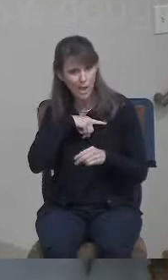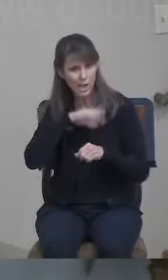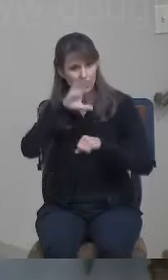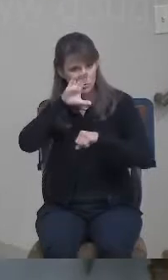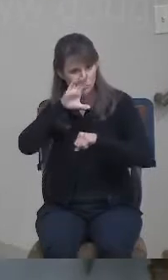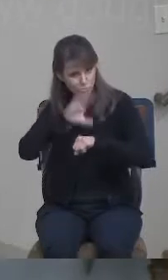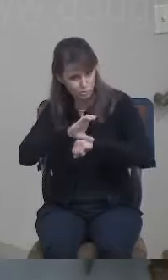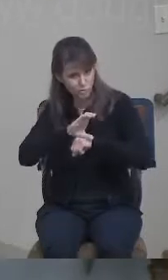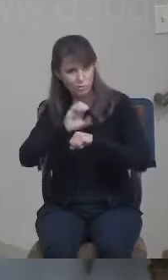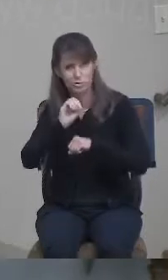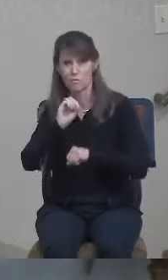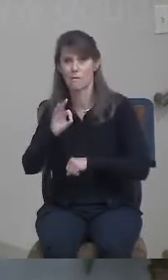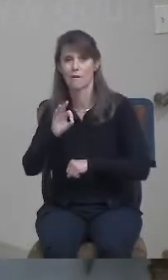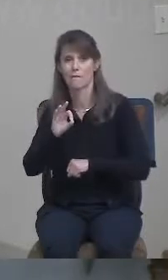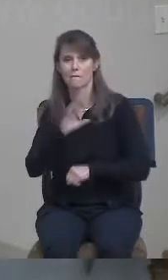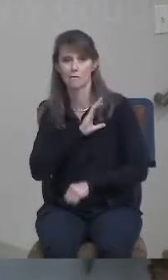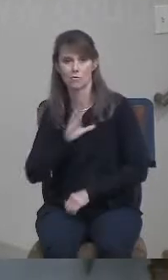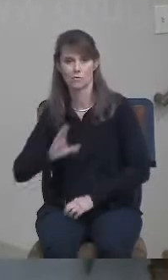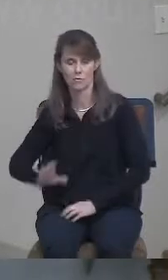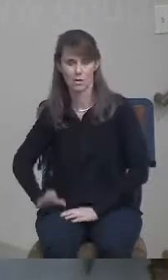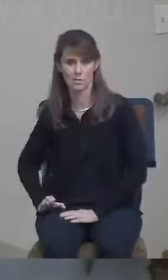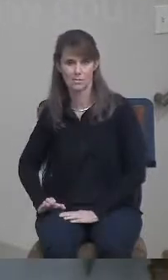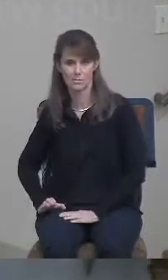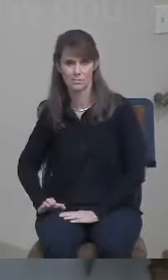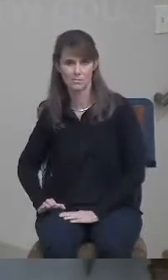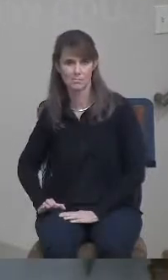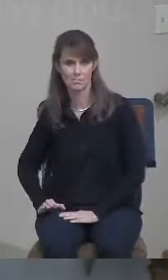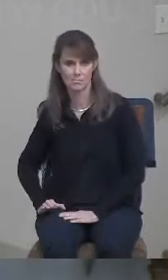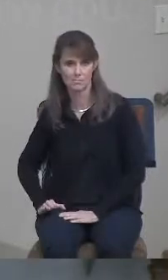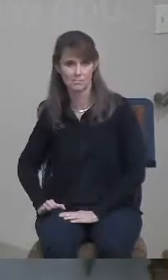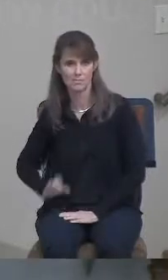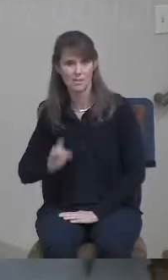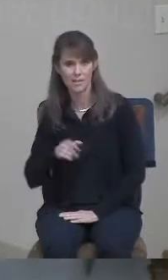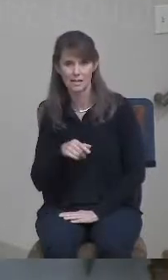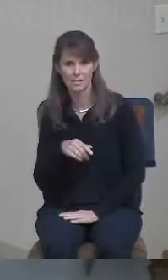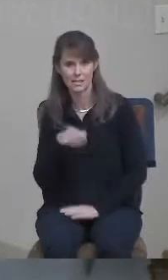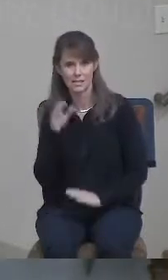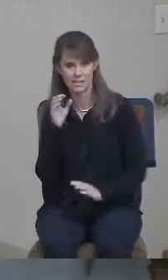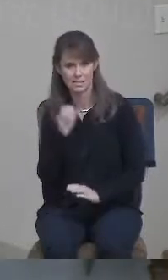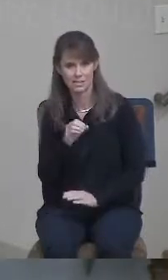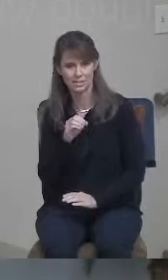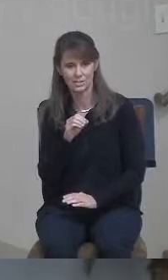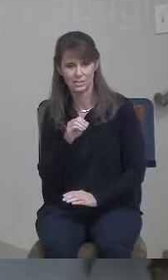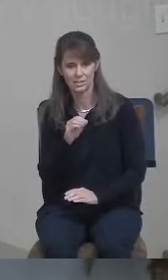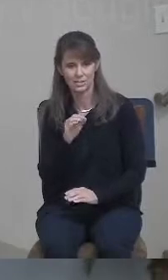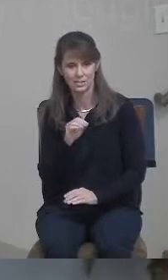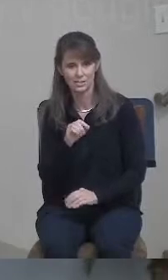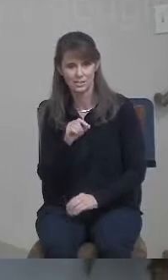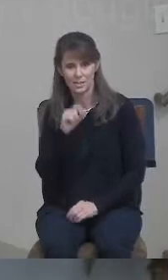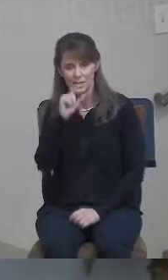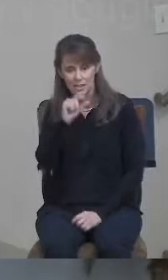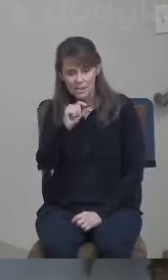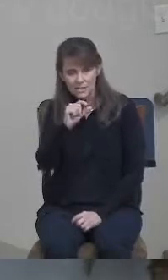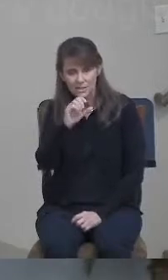Christ, official name Church of Christ. That's a little c church. That is a church that belongs to